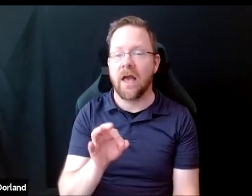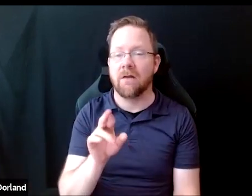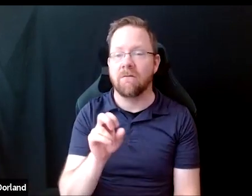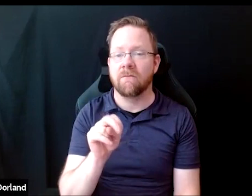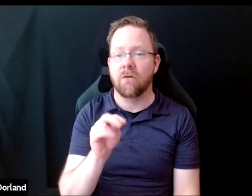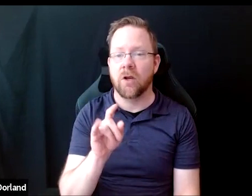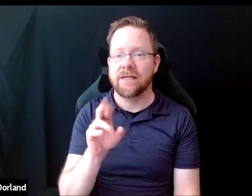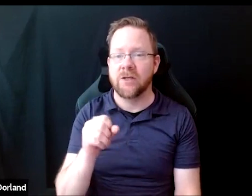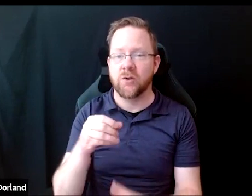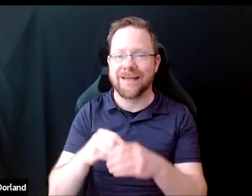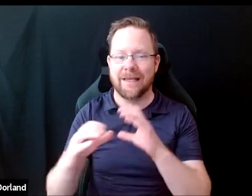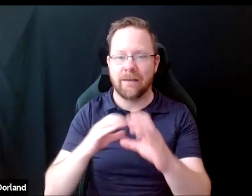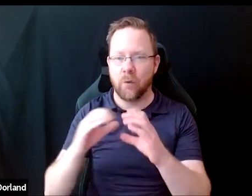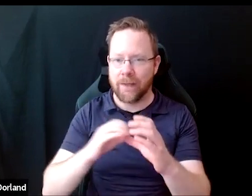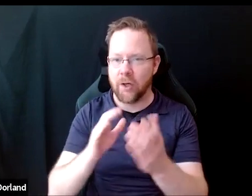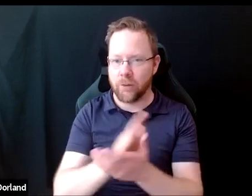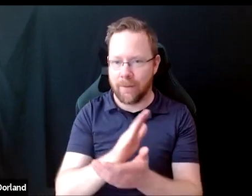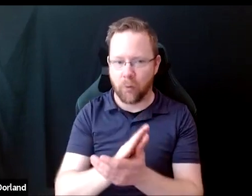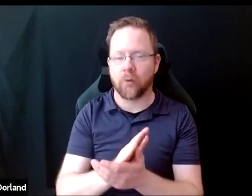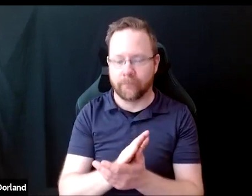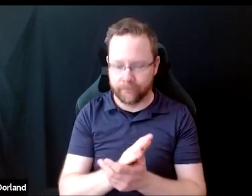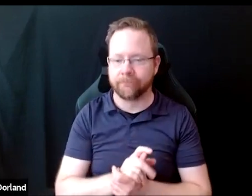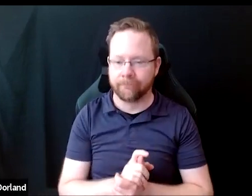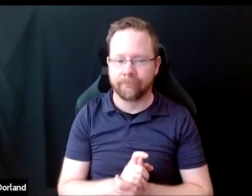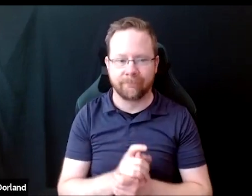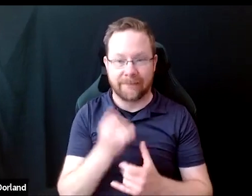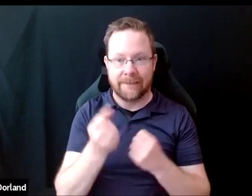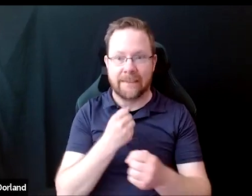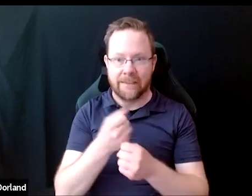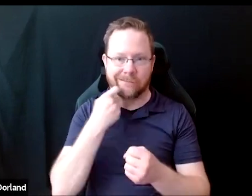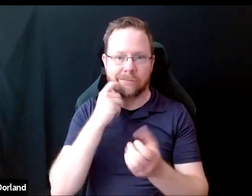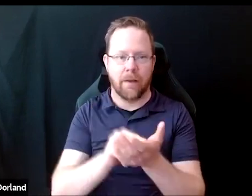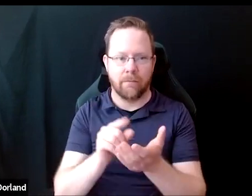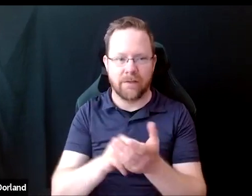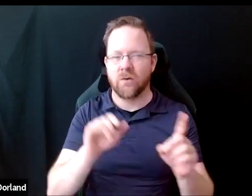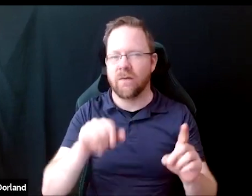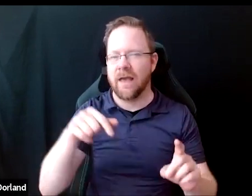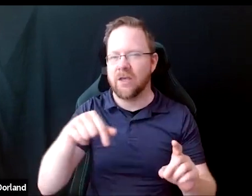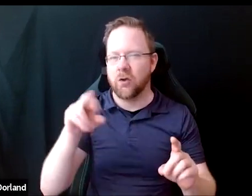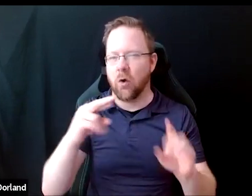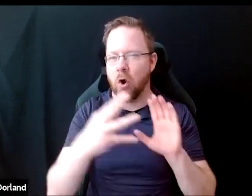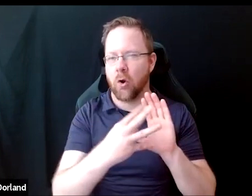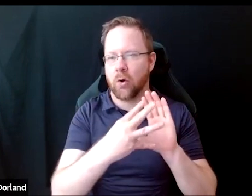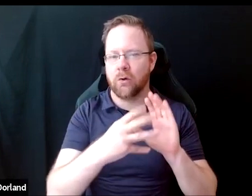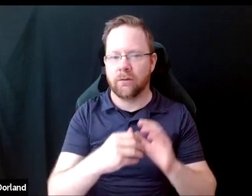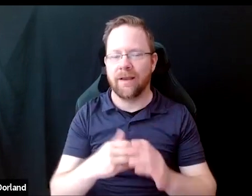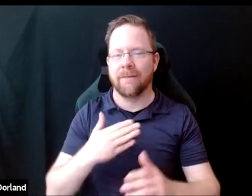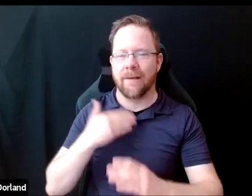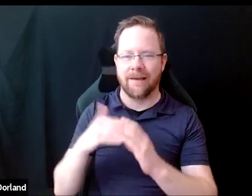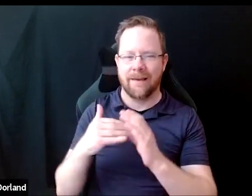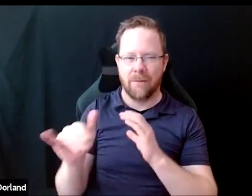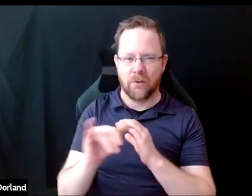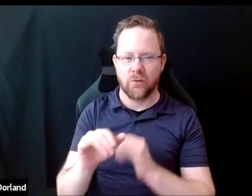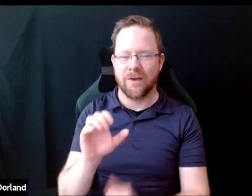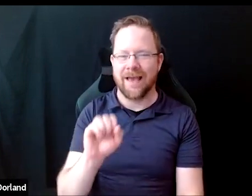as of this year. And here's that QR code I promised, as well as my email, which is